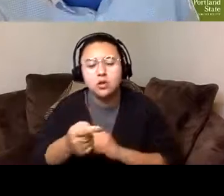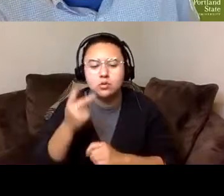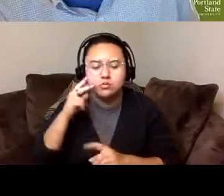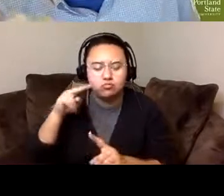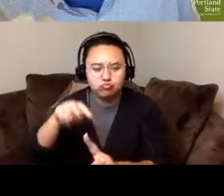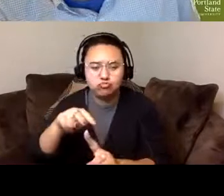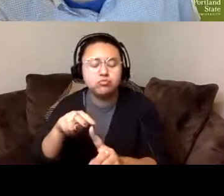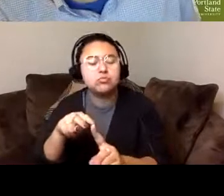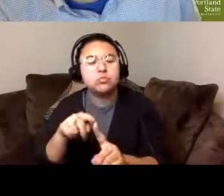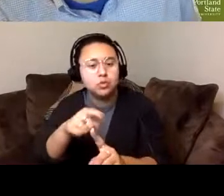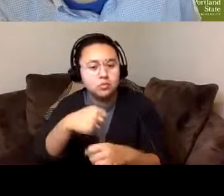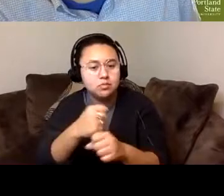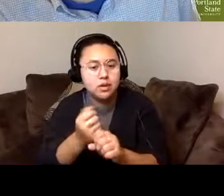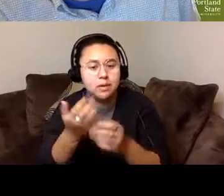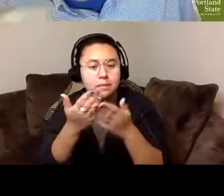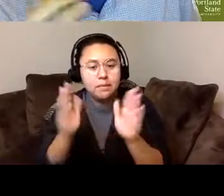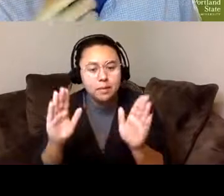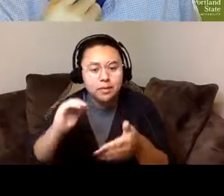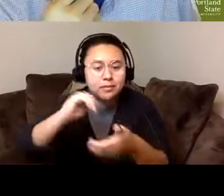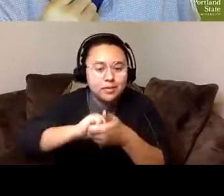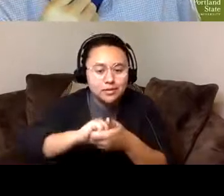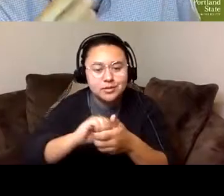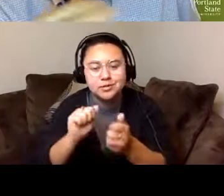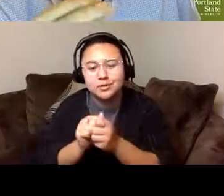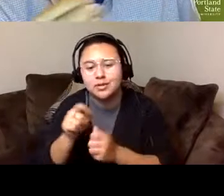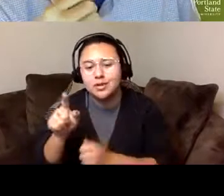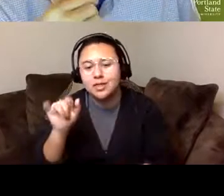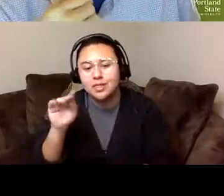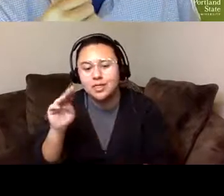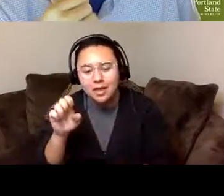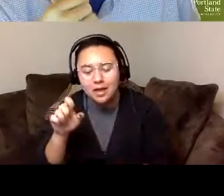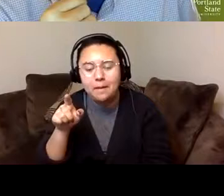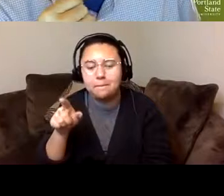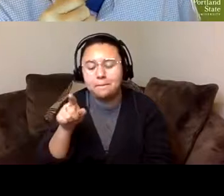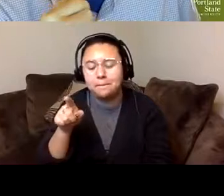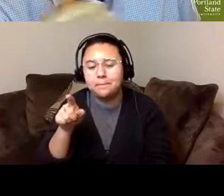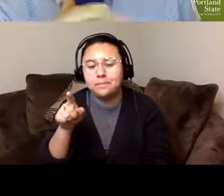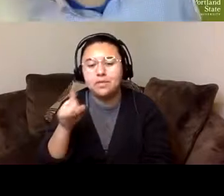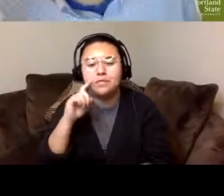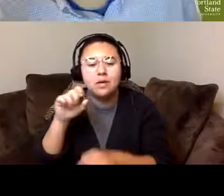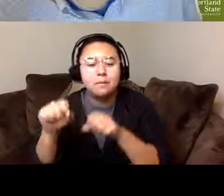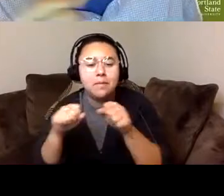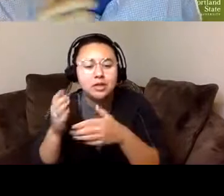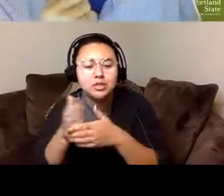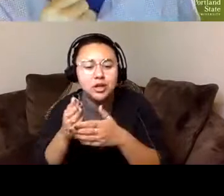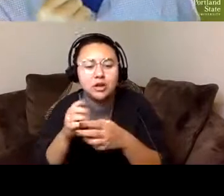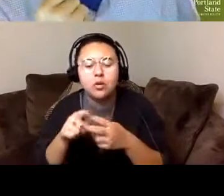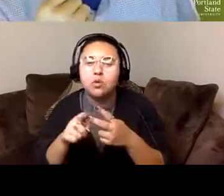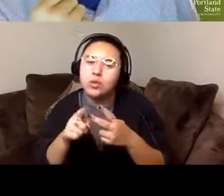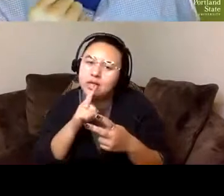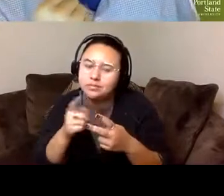you created this public-private partnership that, you know, with, you know, Lime on the, bike share, micromobility share, I should